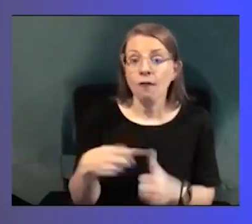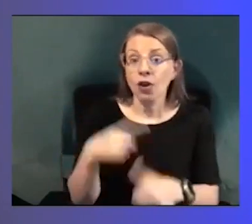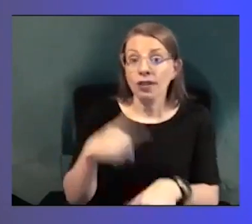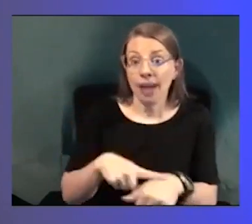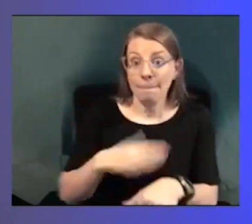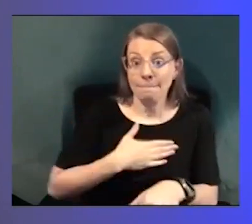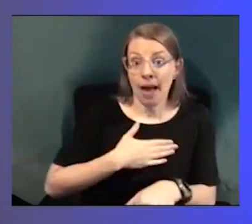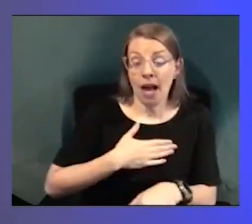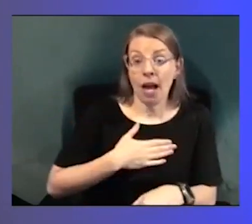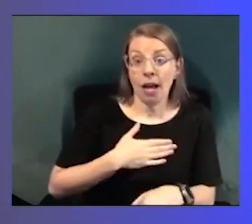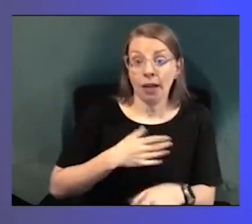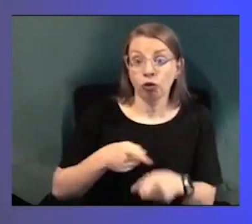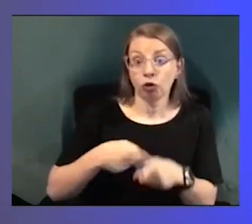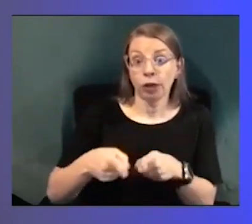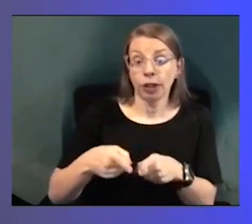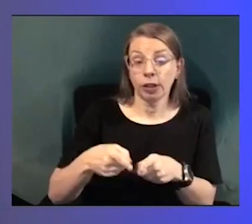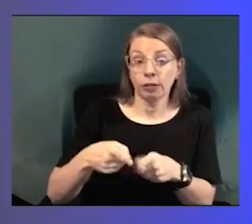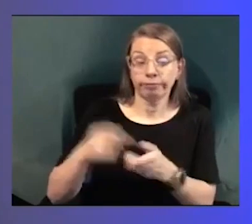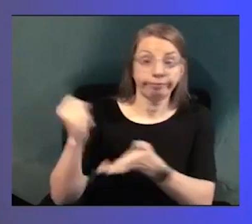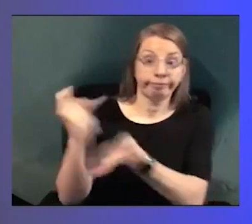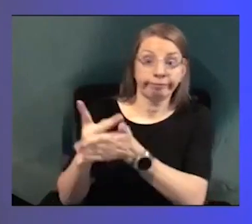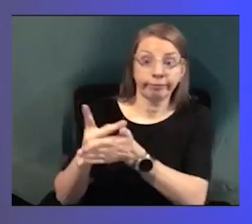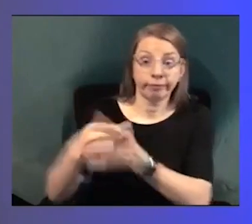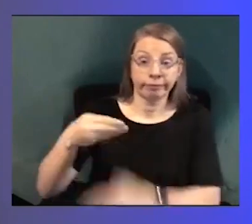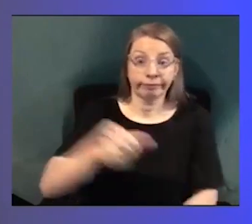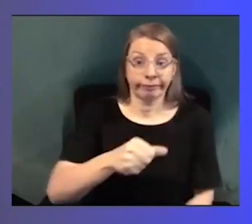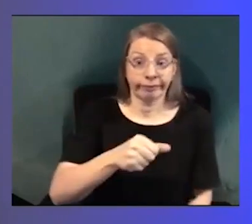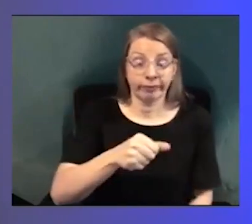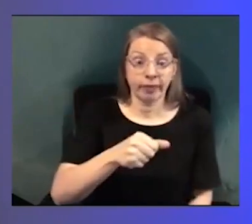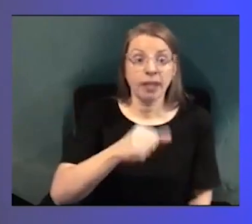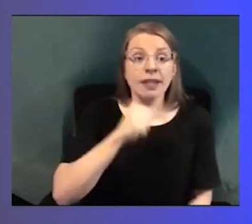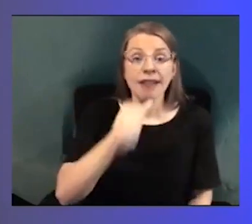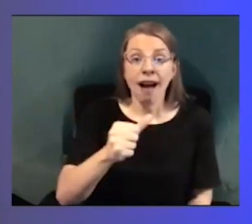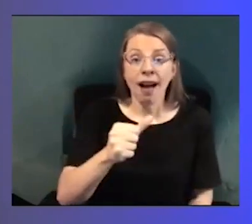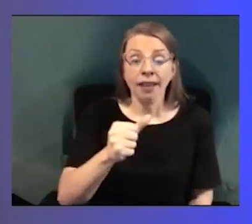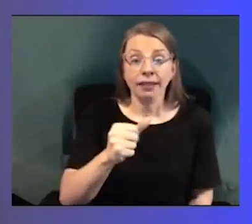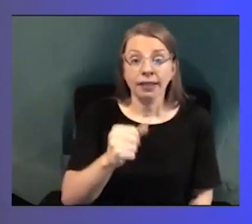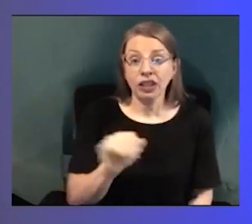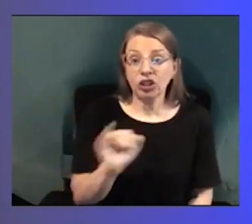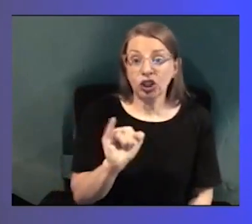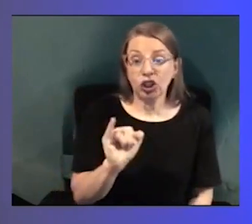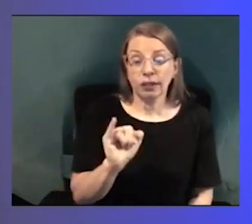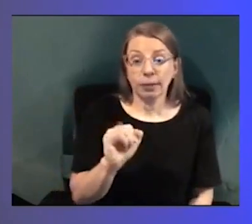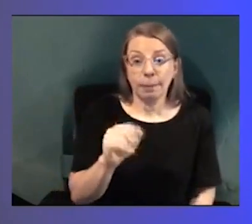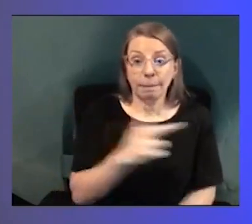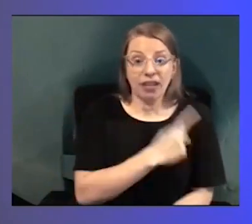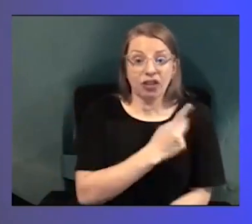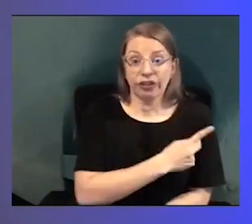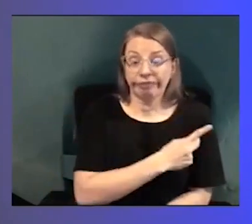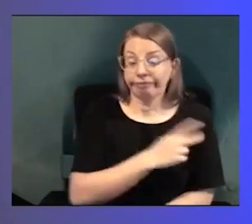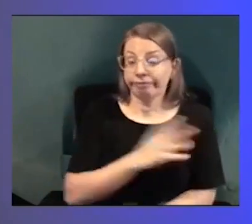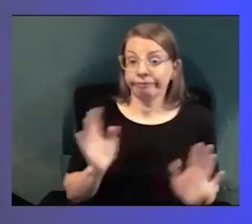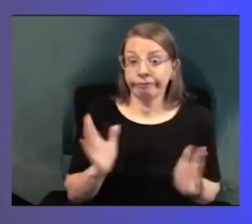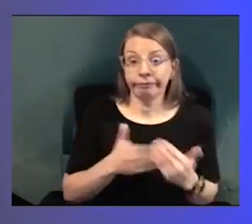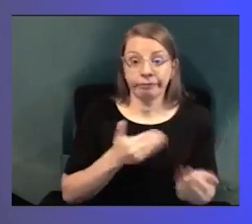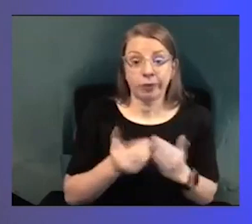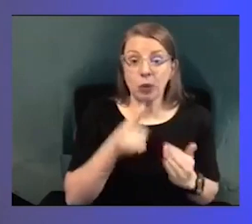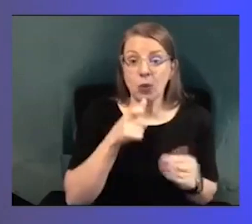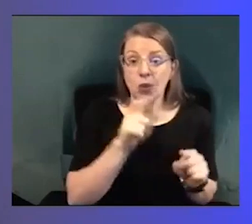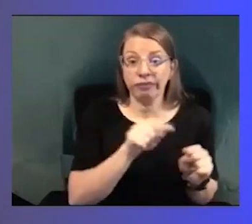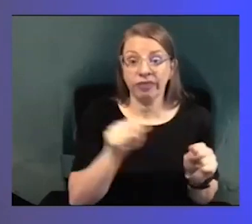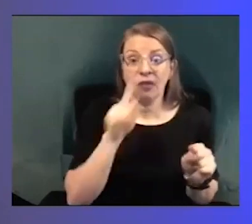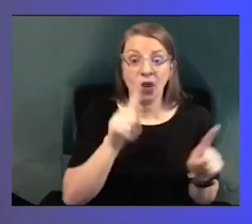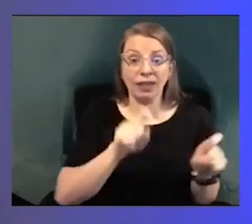to cover uninsured patients regardless of any status for the testing, the treatment,